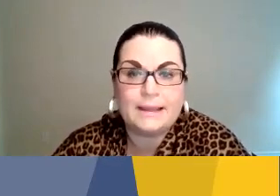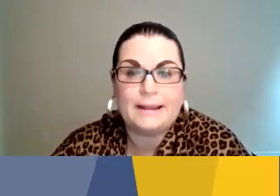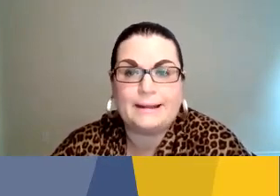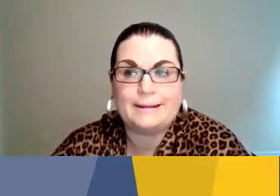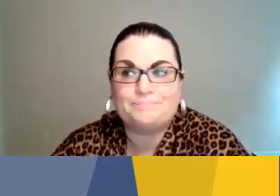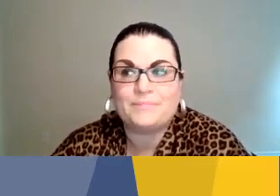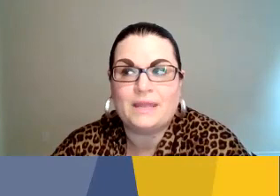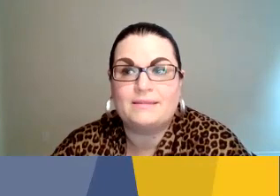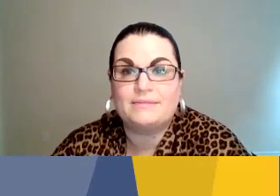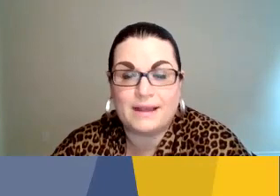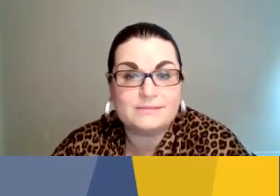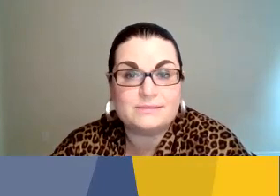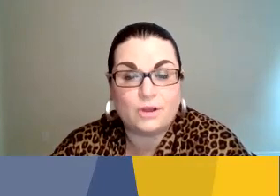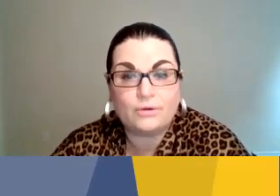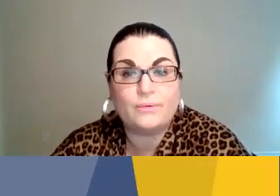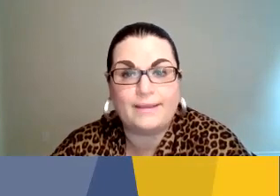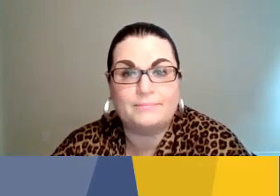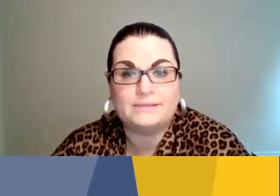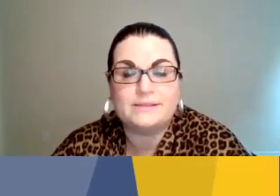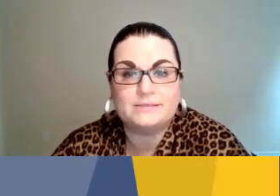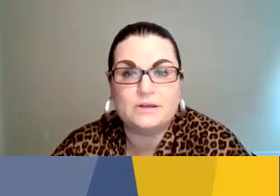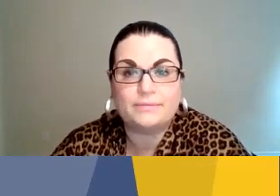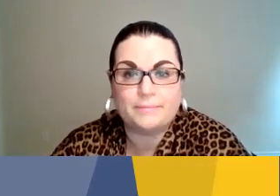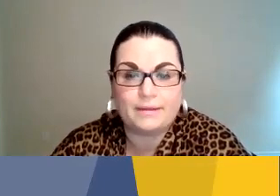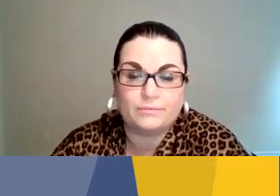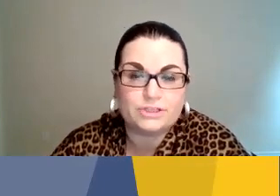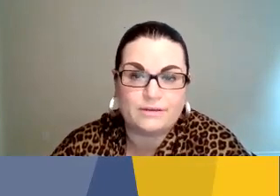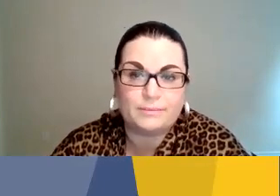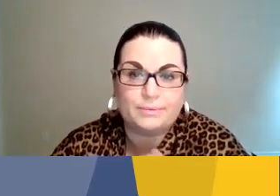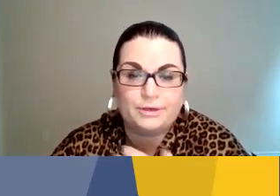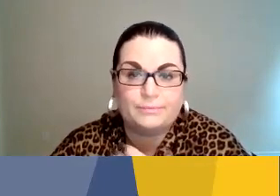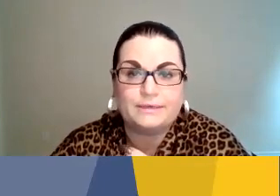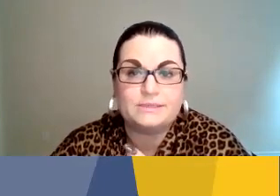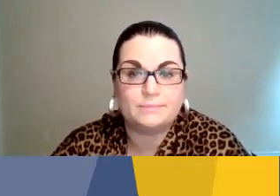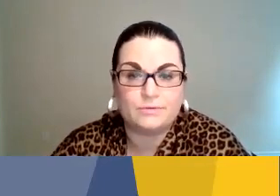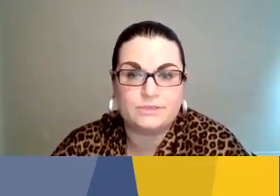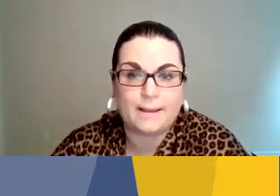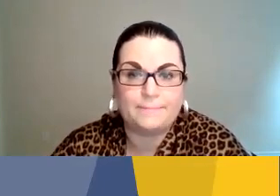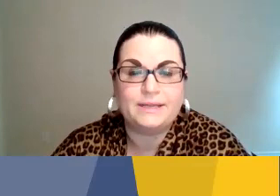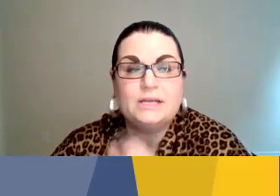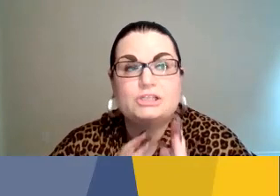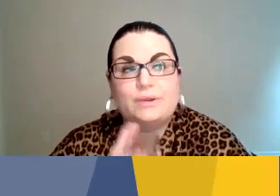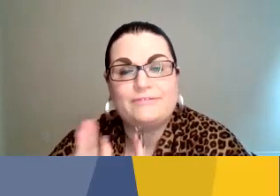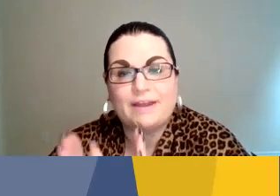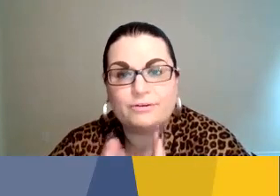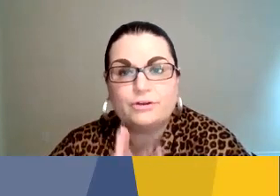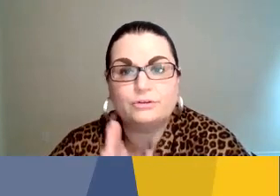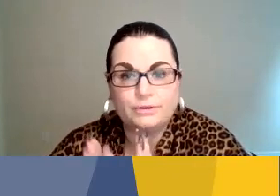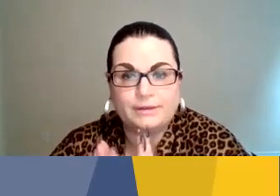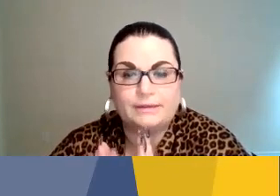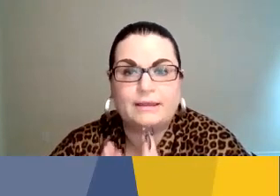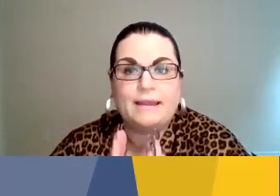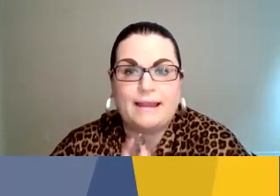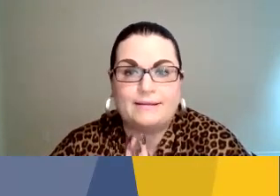business, that's not okay, because that's not the manner in which government procurement is supposed to happen. So if ever